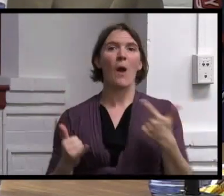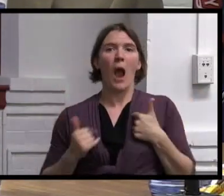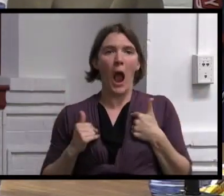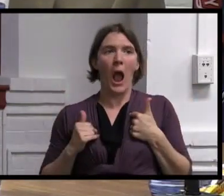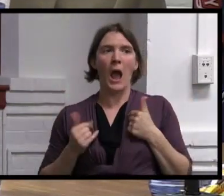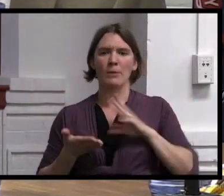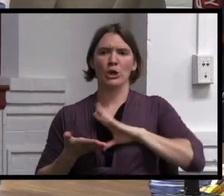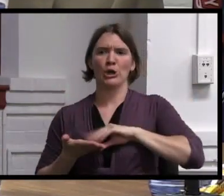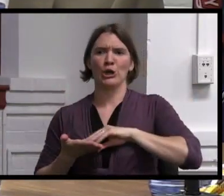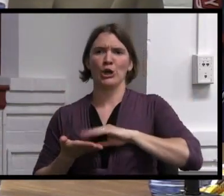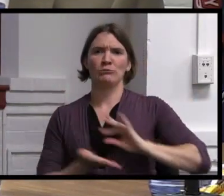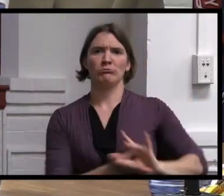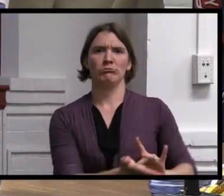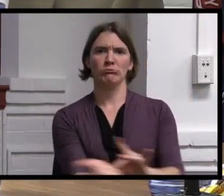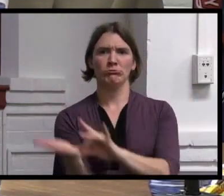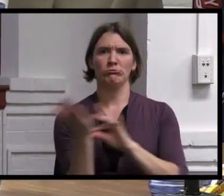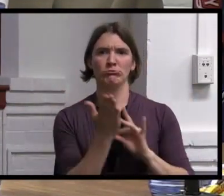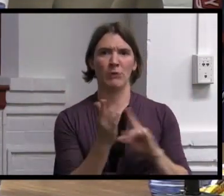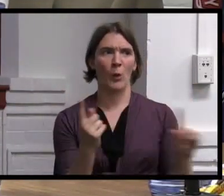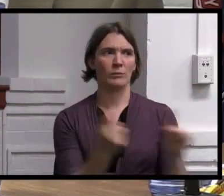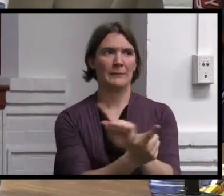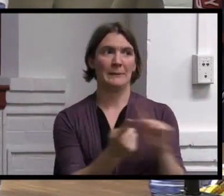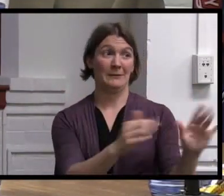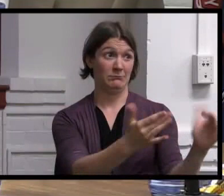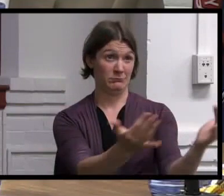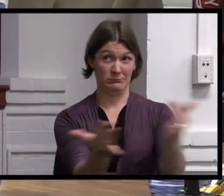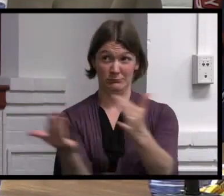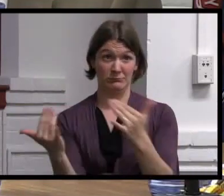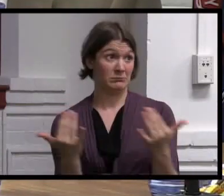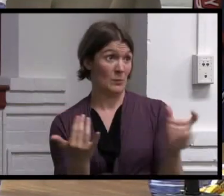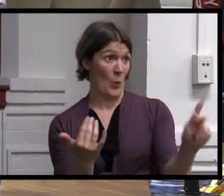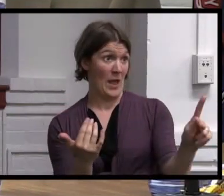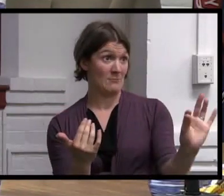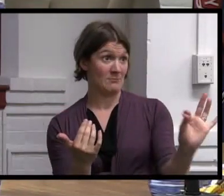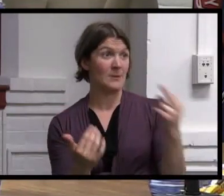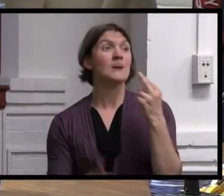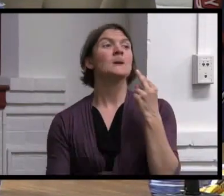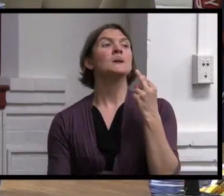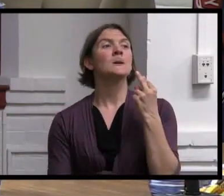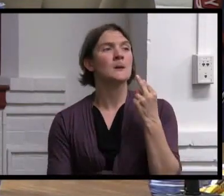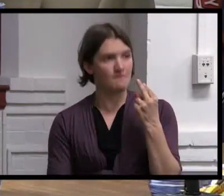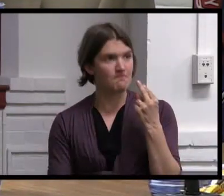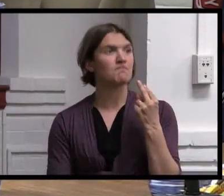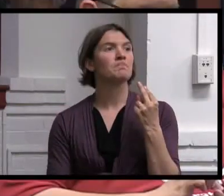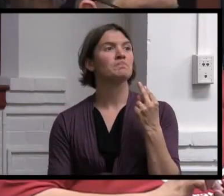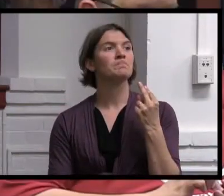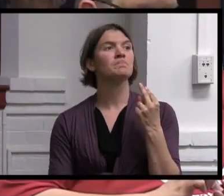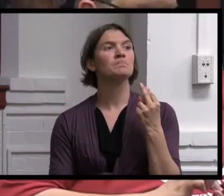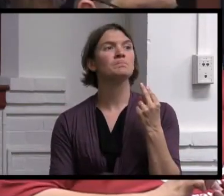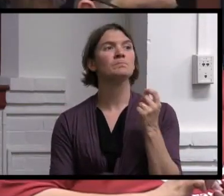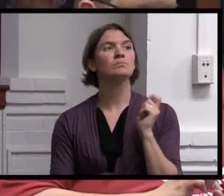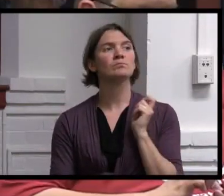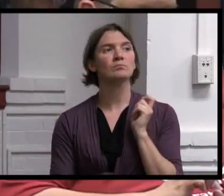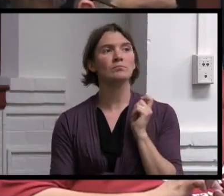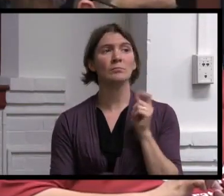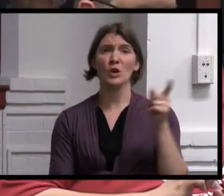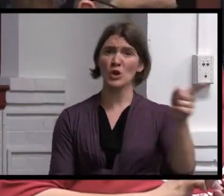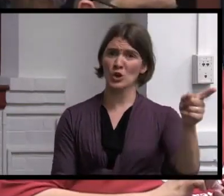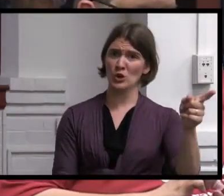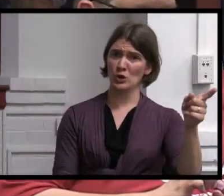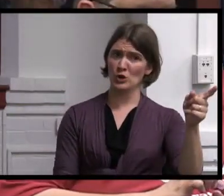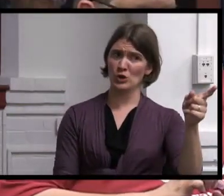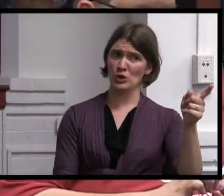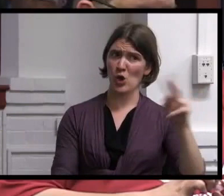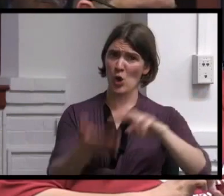be in the community meeting with individuals and groups about what's already happening. Okay, so you're anticipating